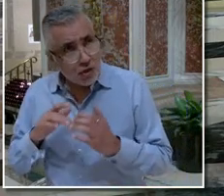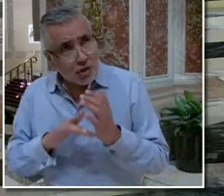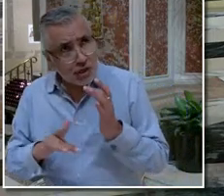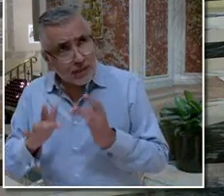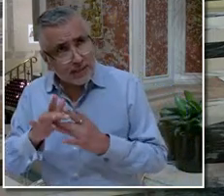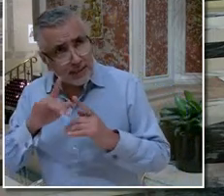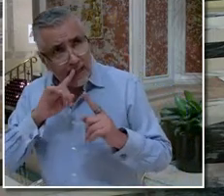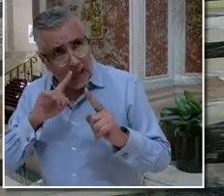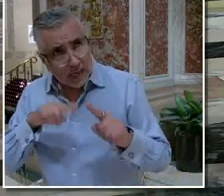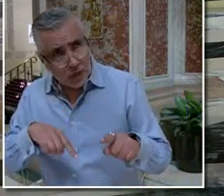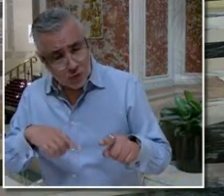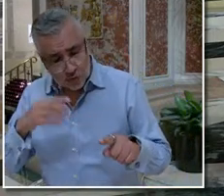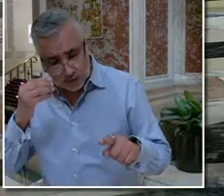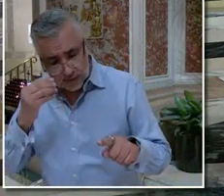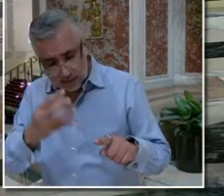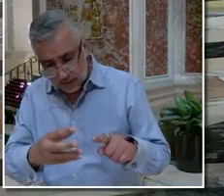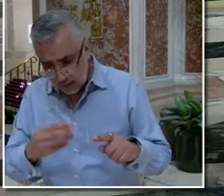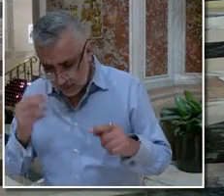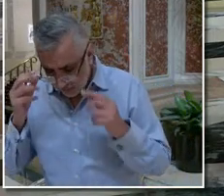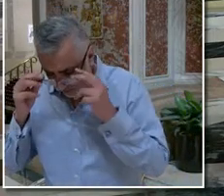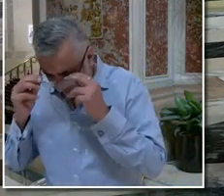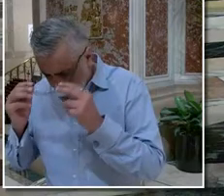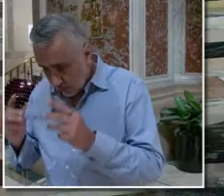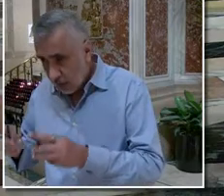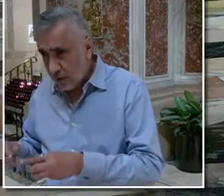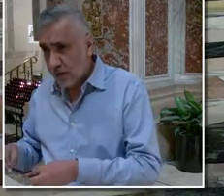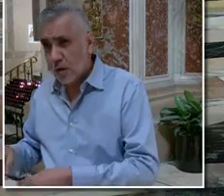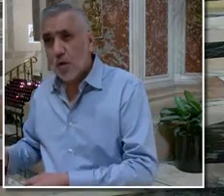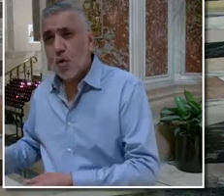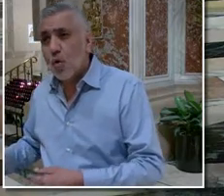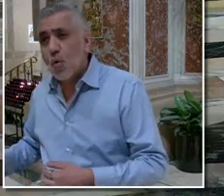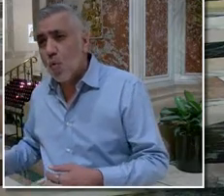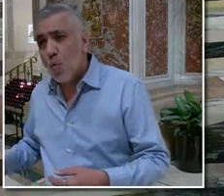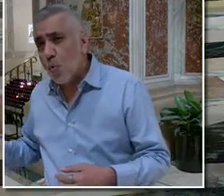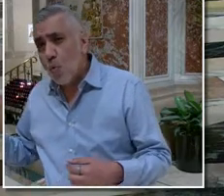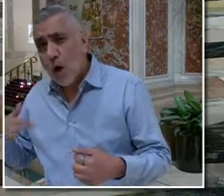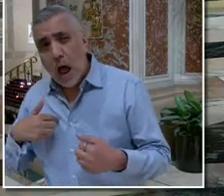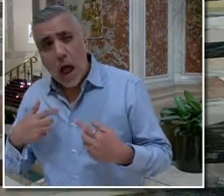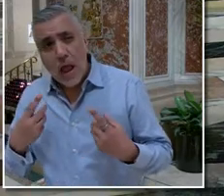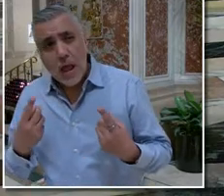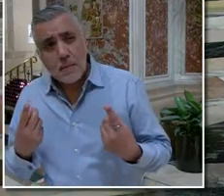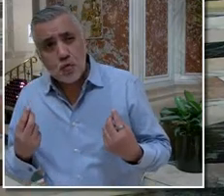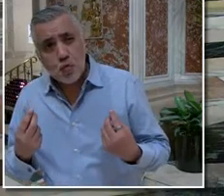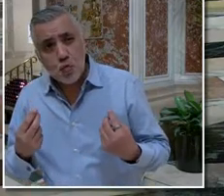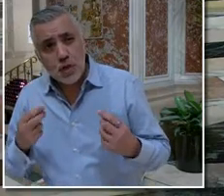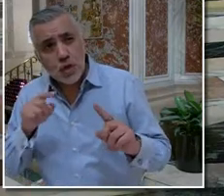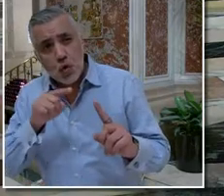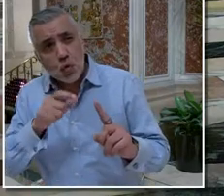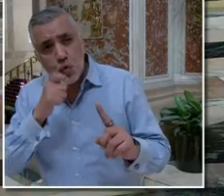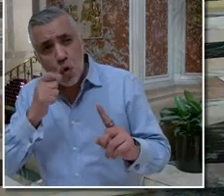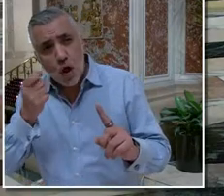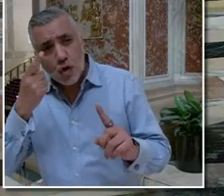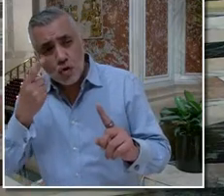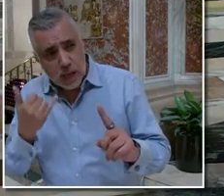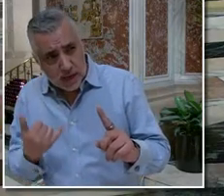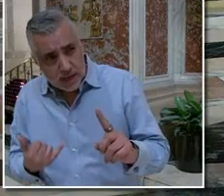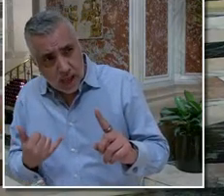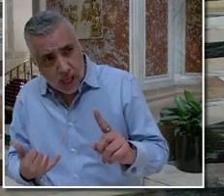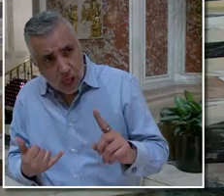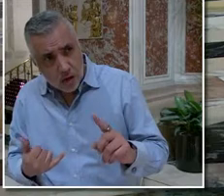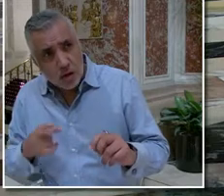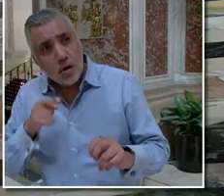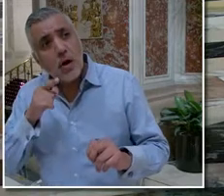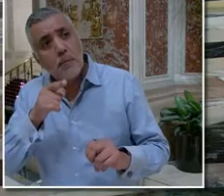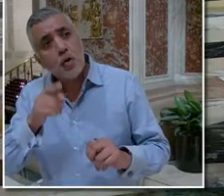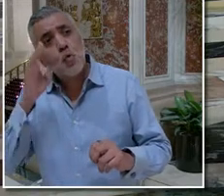Jesus answered and said to him, what I am doing, you do not understand now, but you